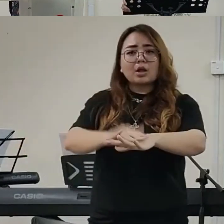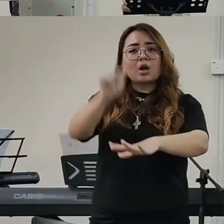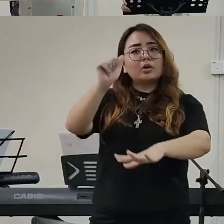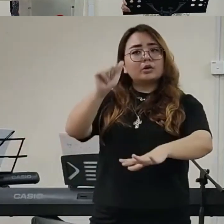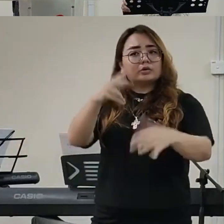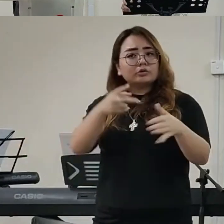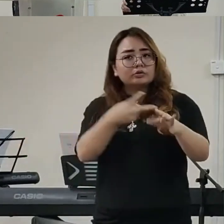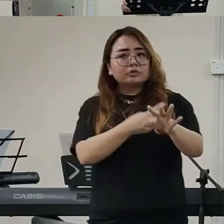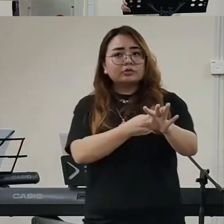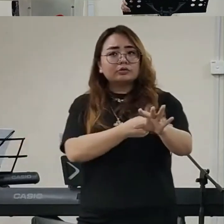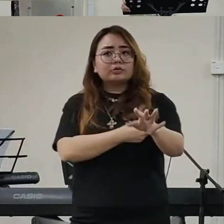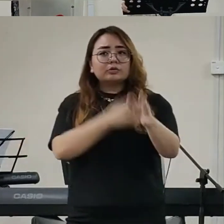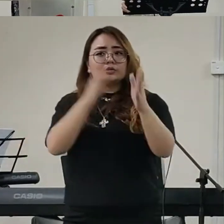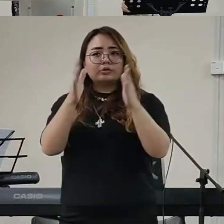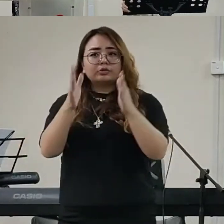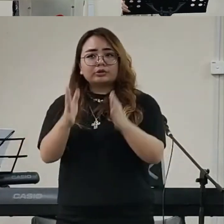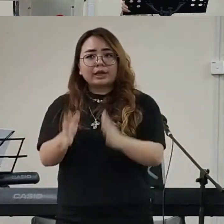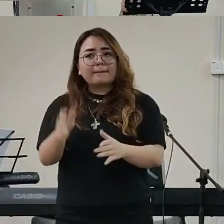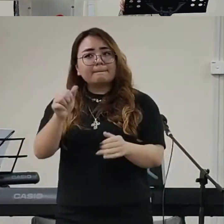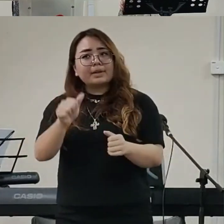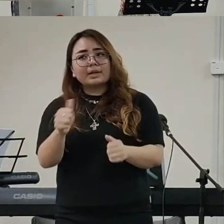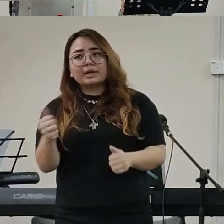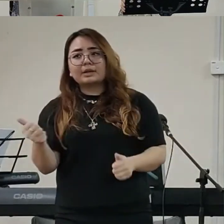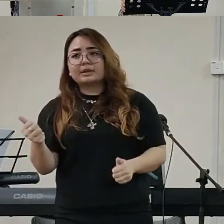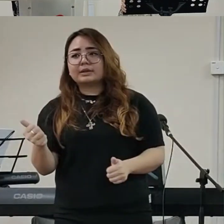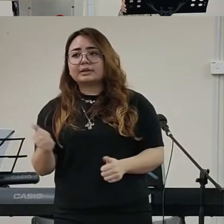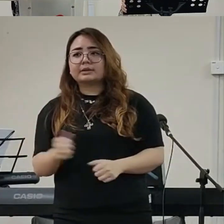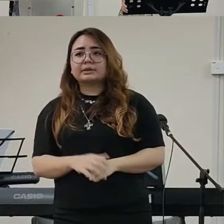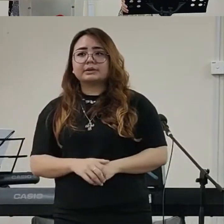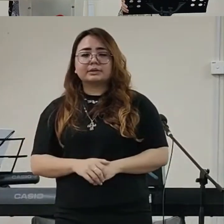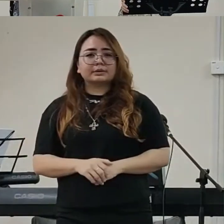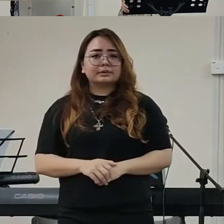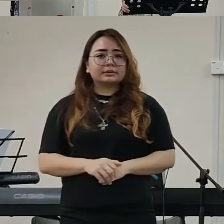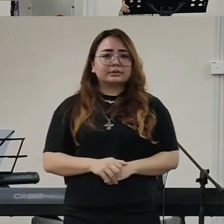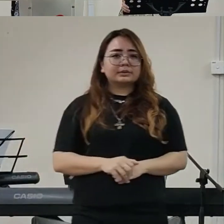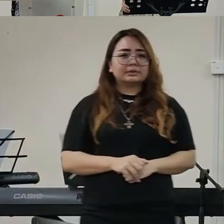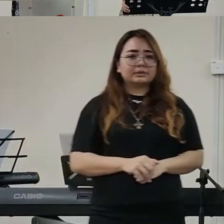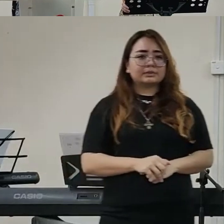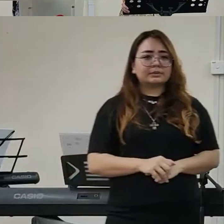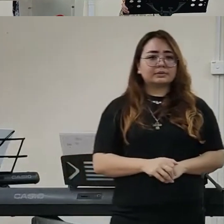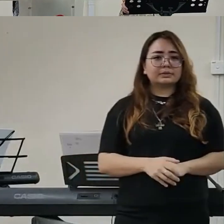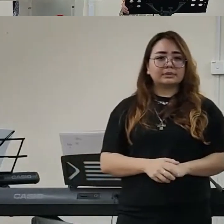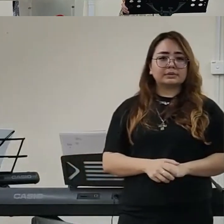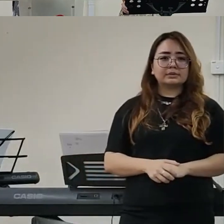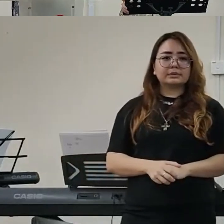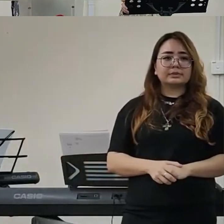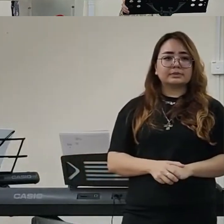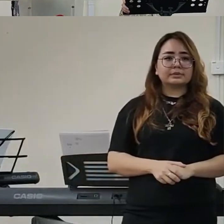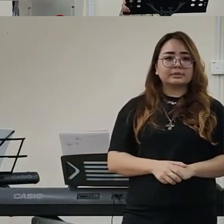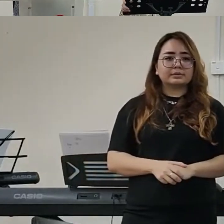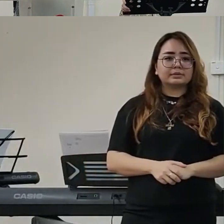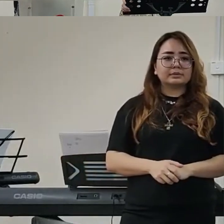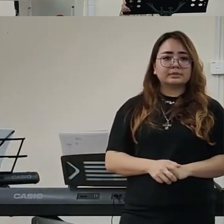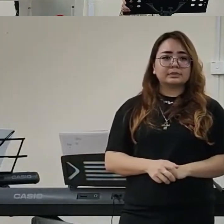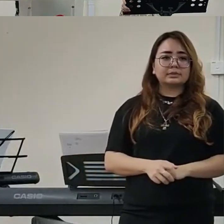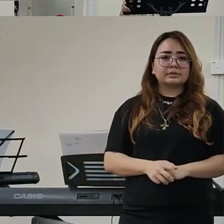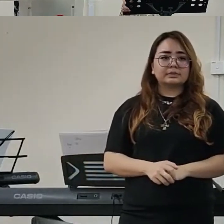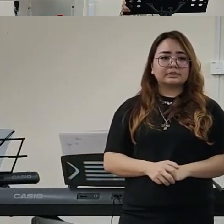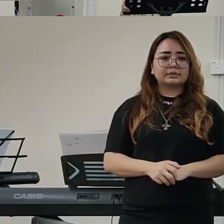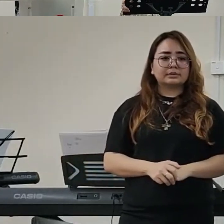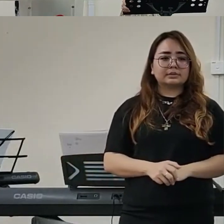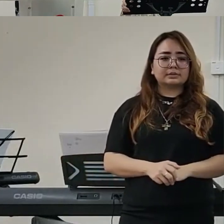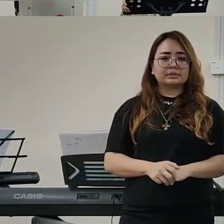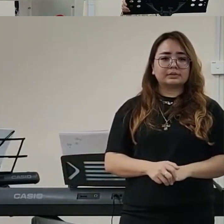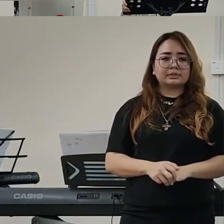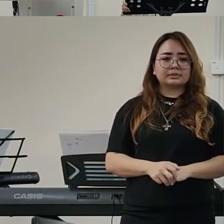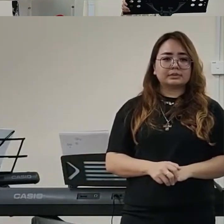shepherd.To shepherd others. But for those of you, you feel I'm so alone, nobody's shepherding me, you don't fret because the good shepherd